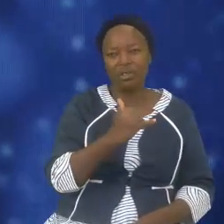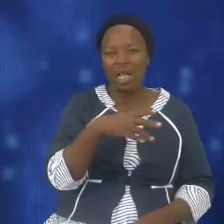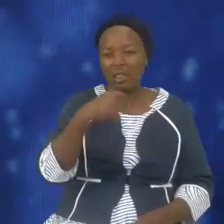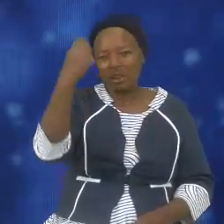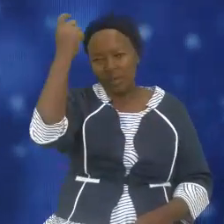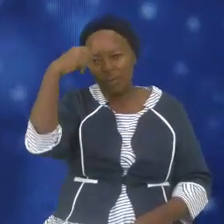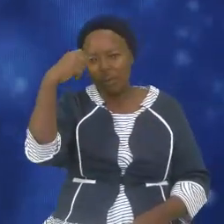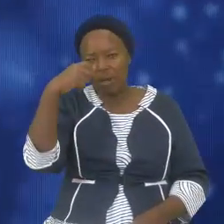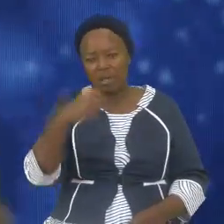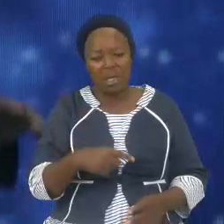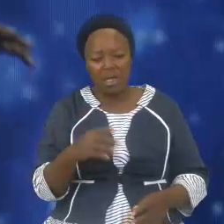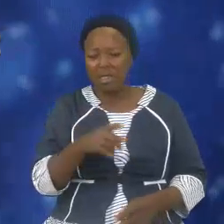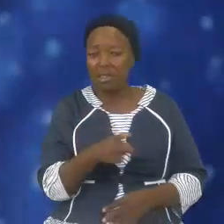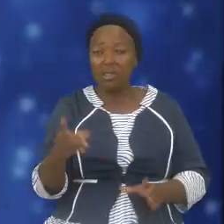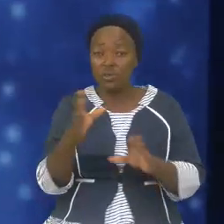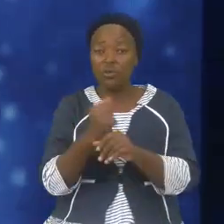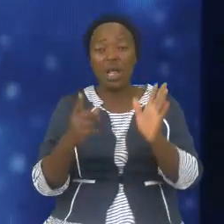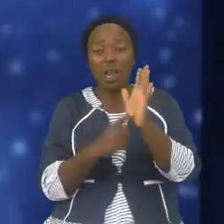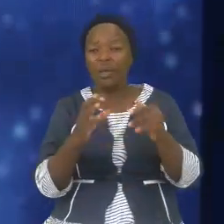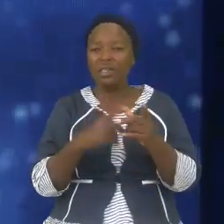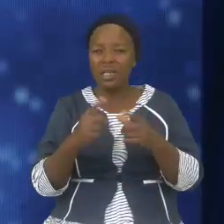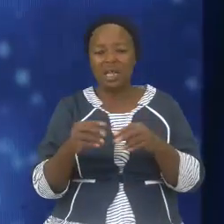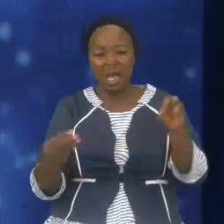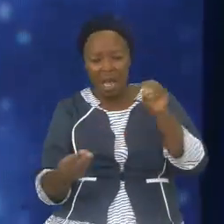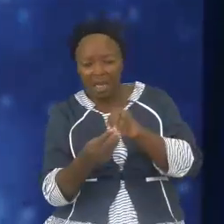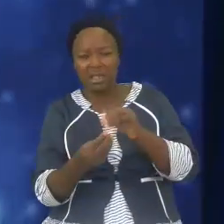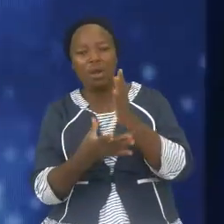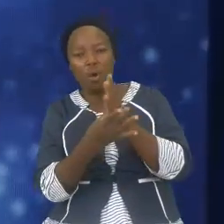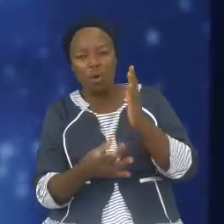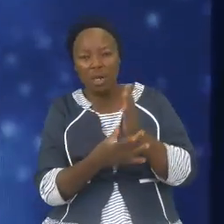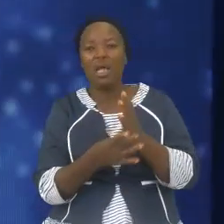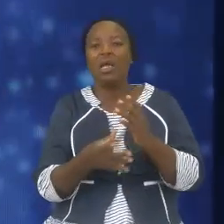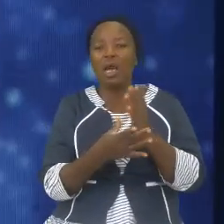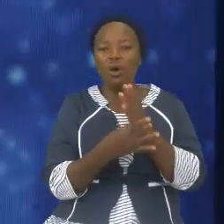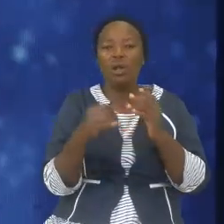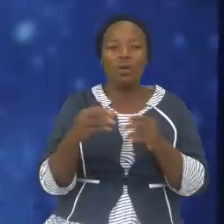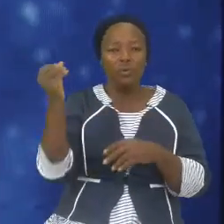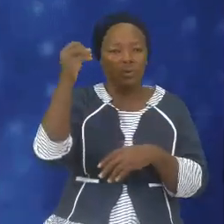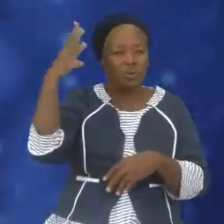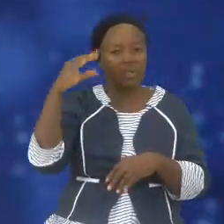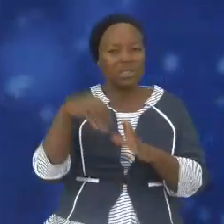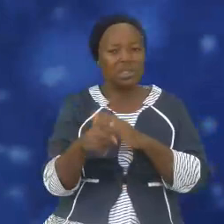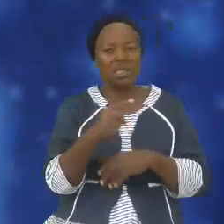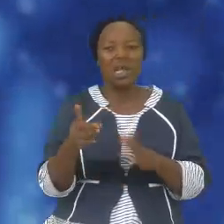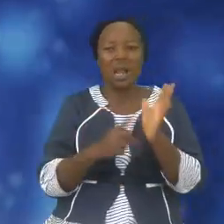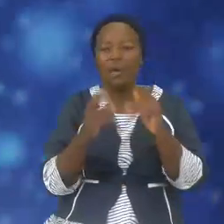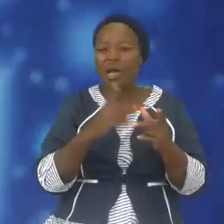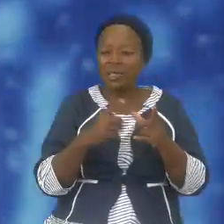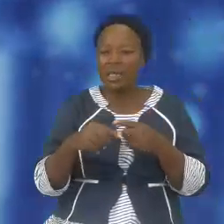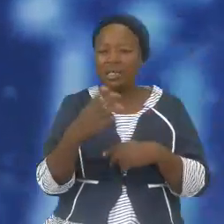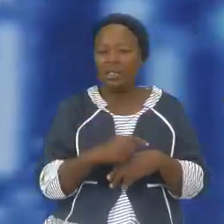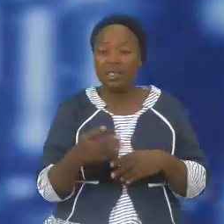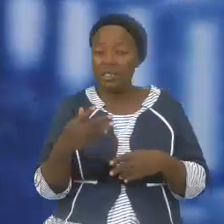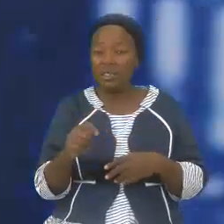they took their lamps, and then they had the oil of grace in their lamp. And the foolish,